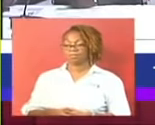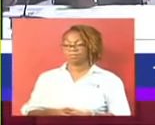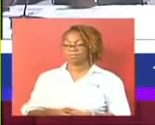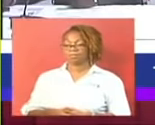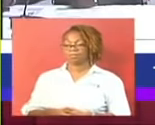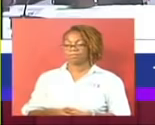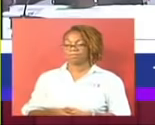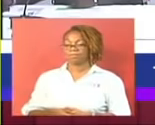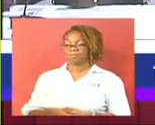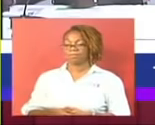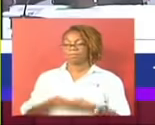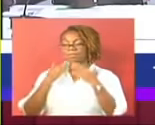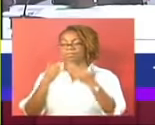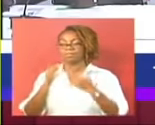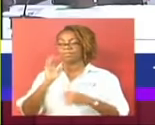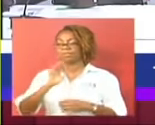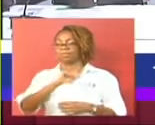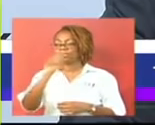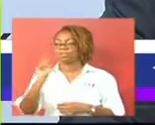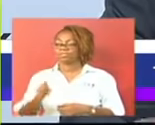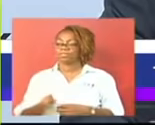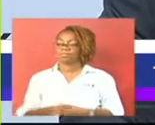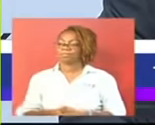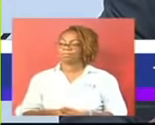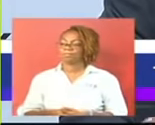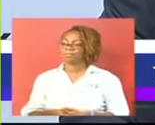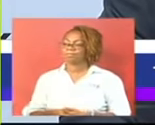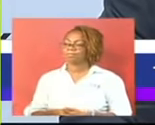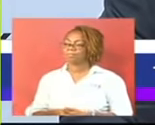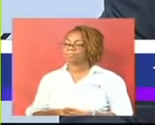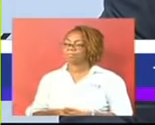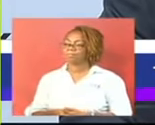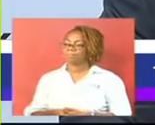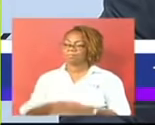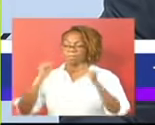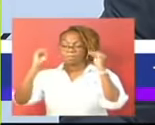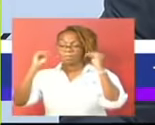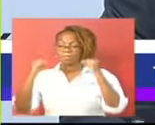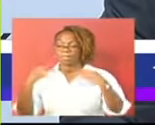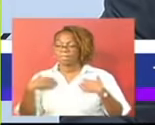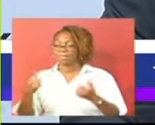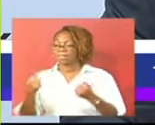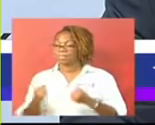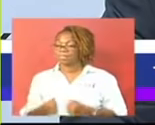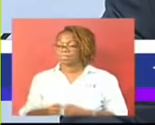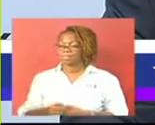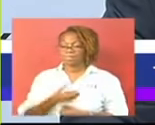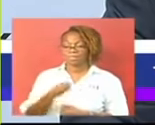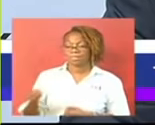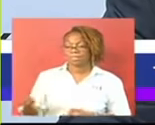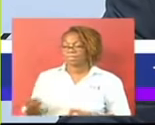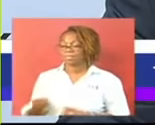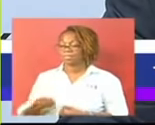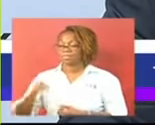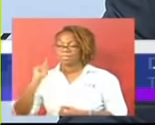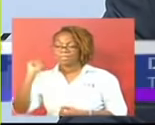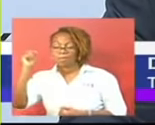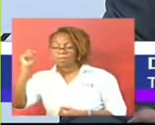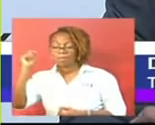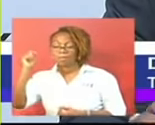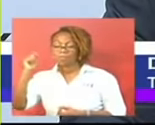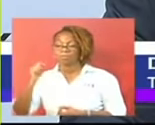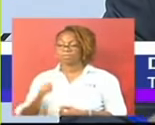Okay, thank you for the question. With regard to interactions between the Ministry of Health and the TRHA/THA, those